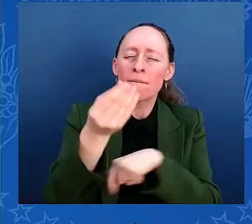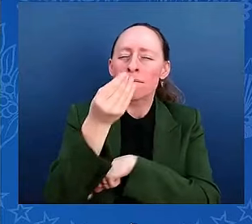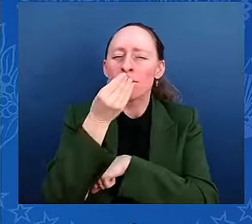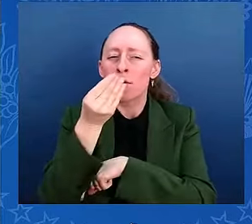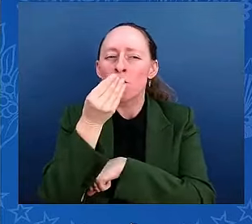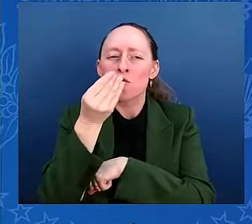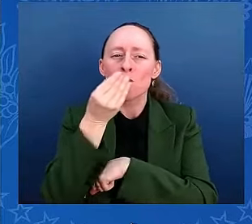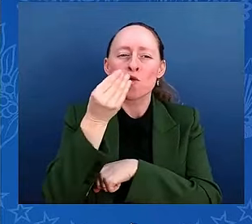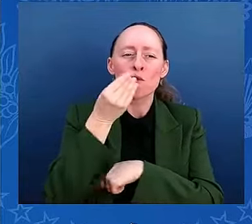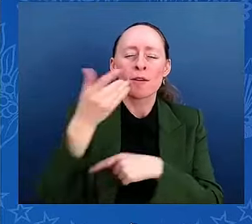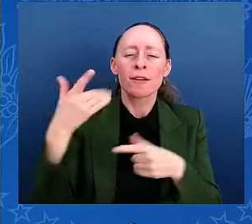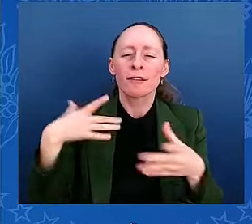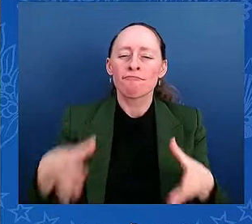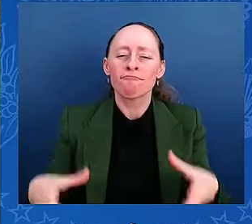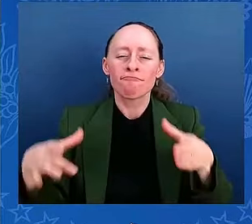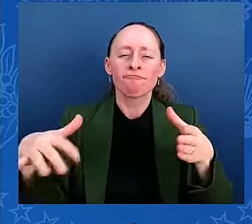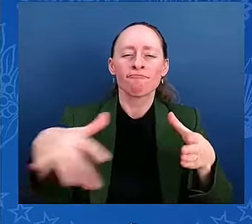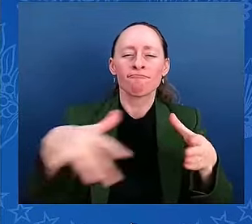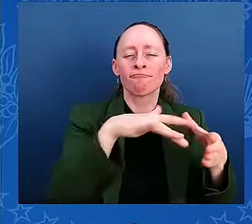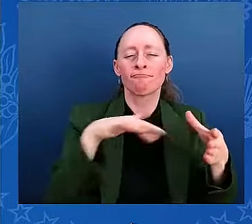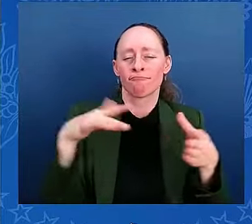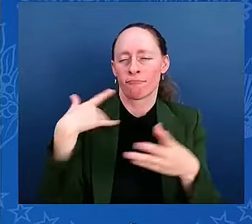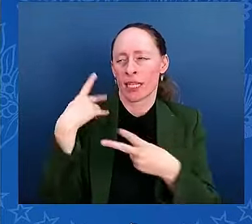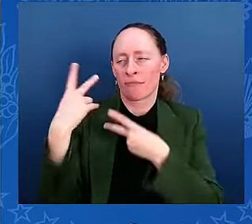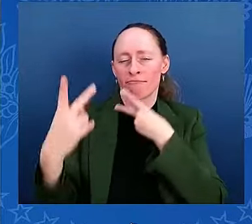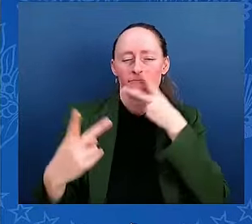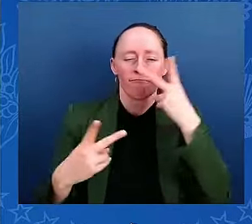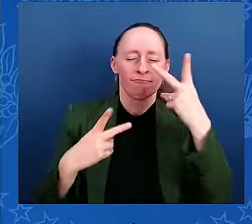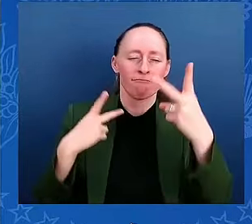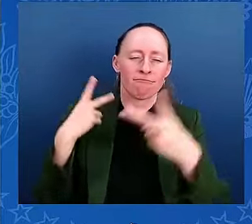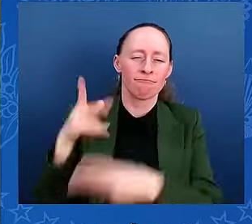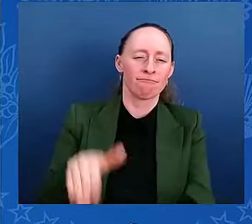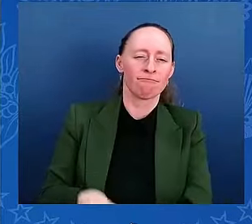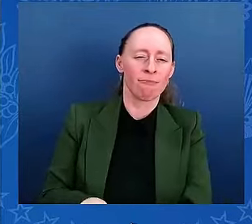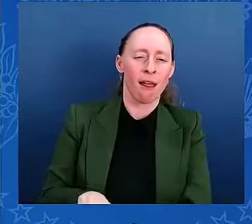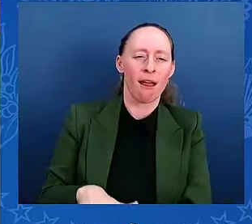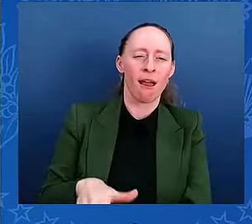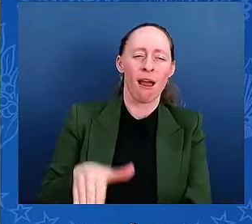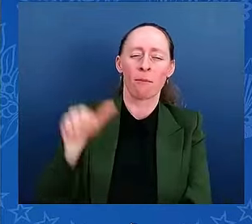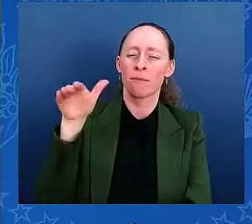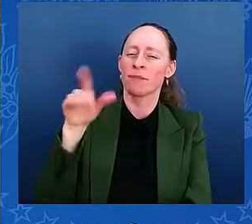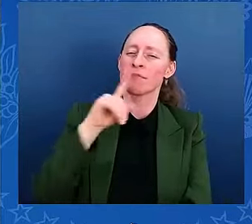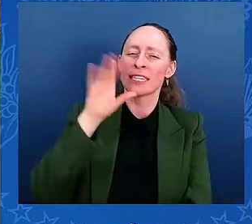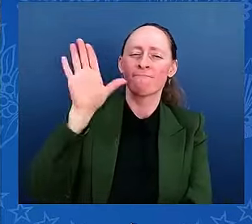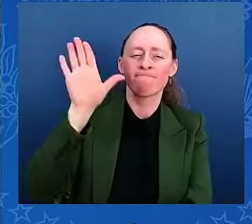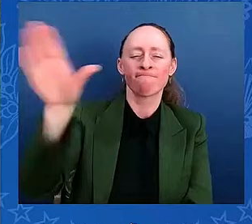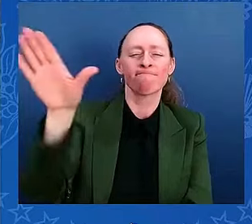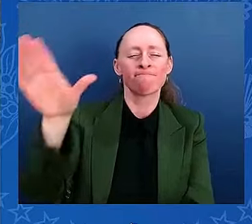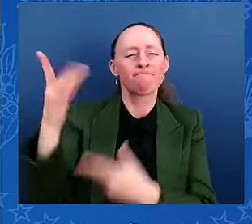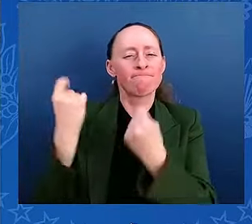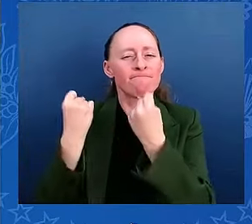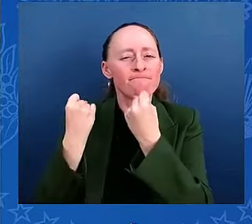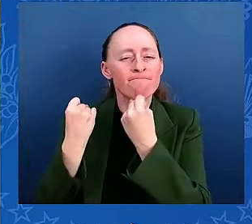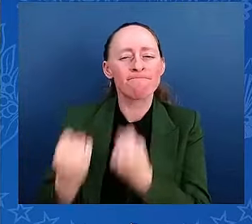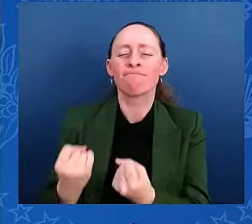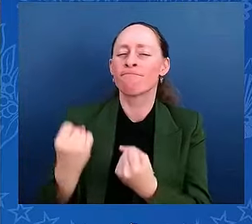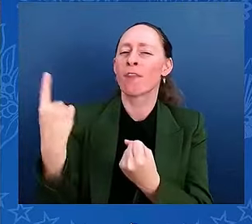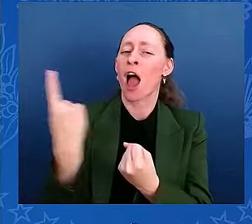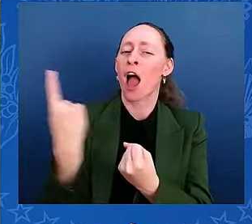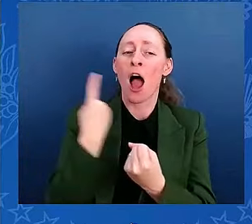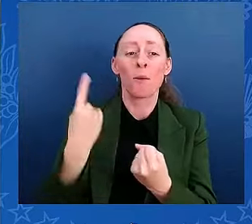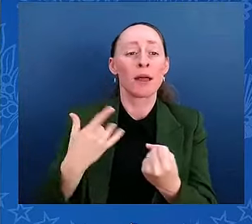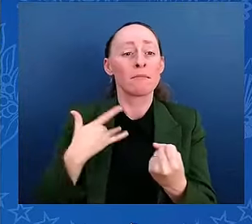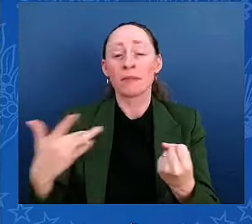in their kitchen was that when you're Italian-American, there's always room for one